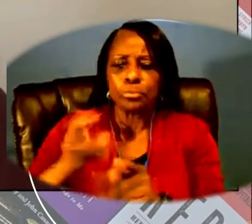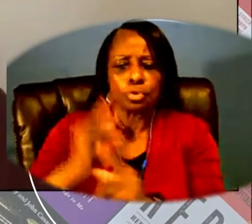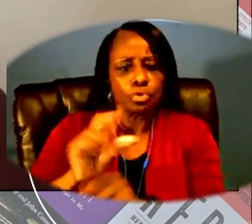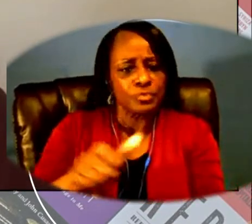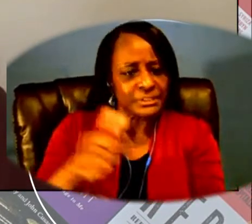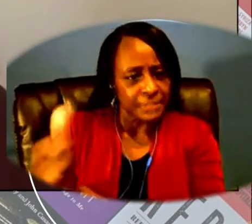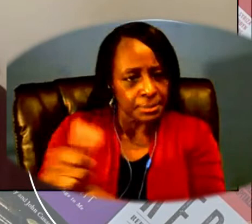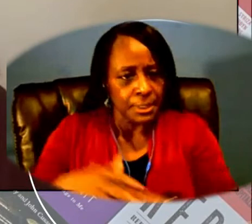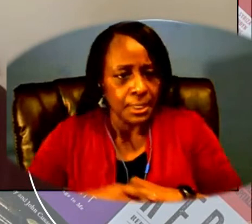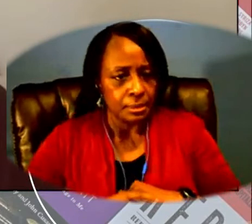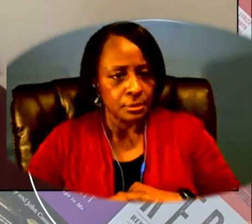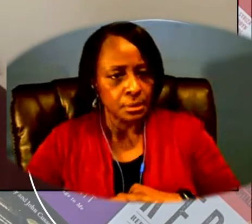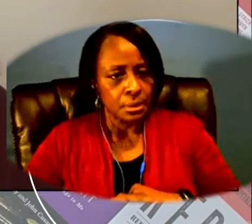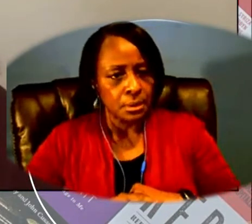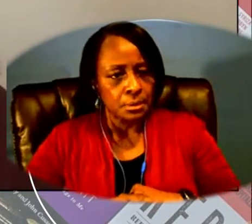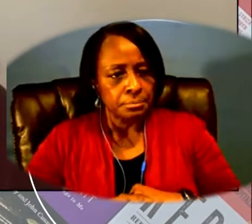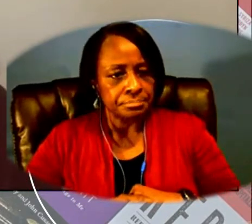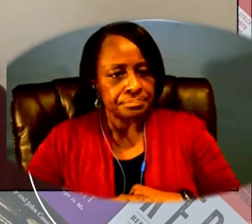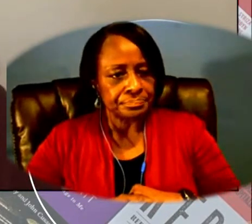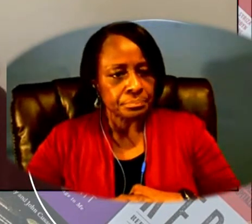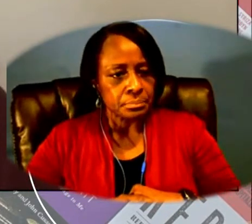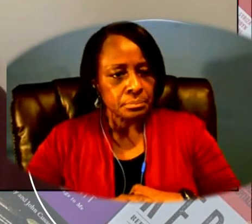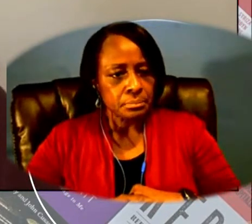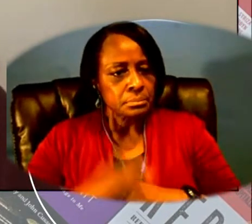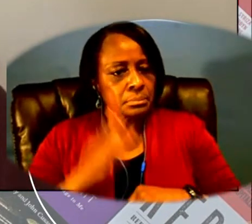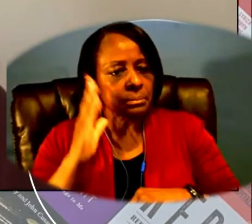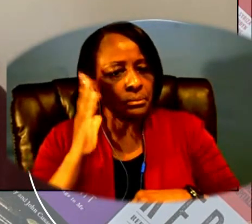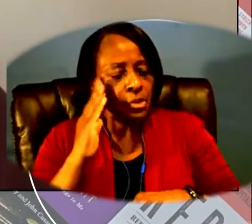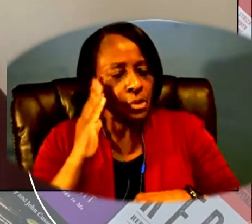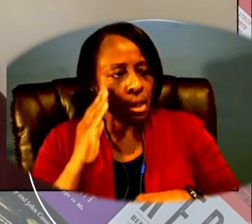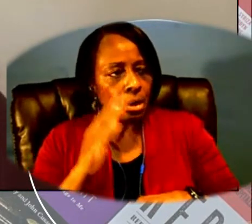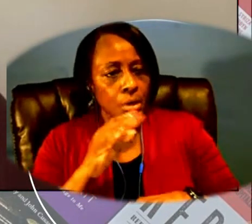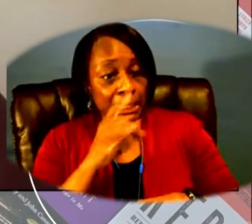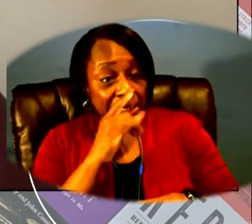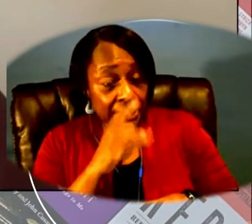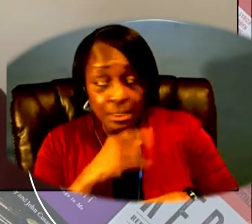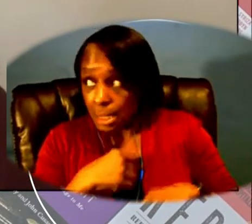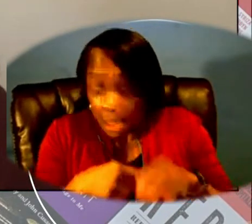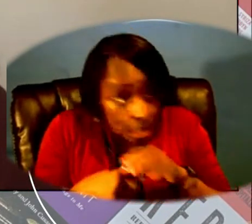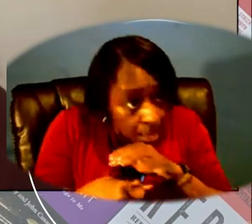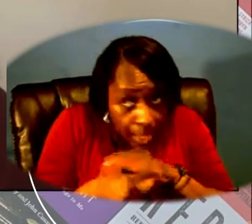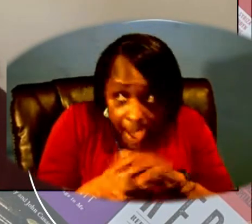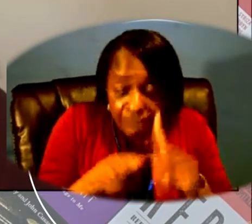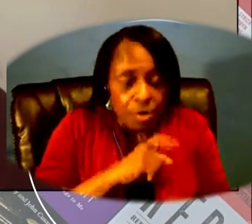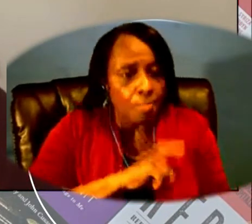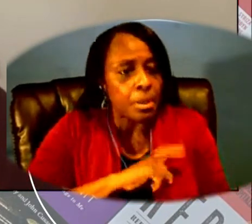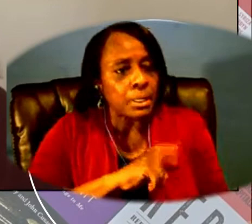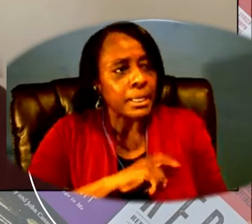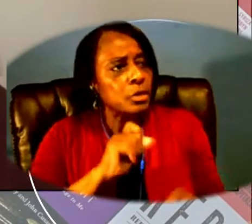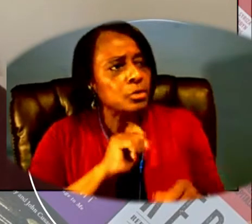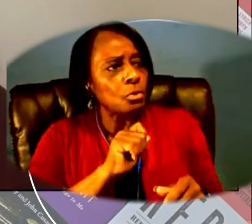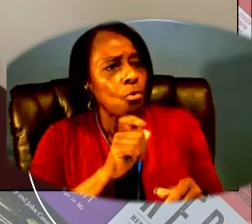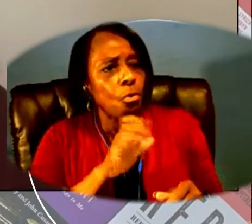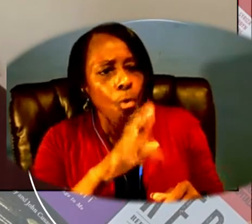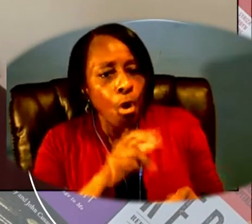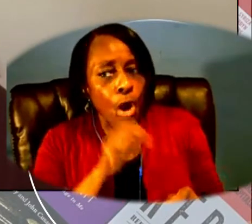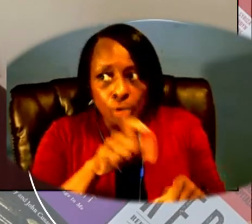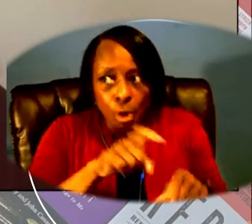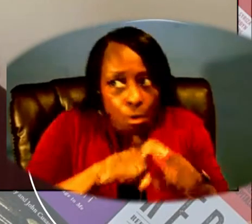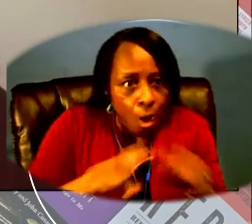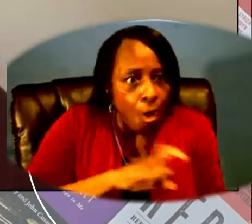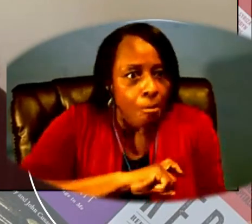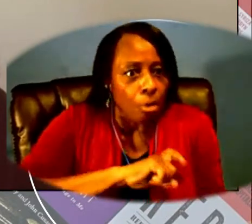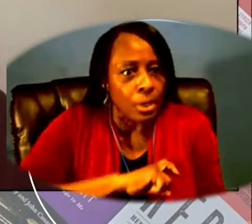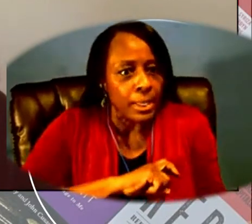didn't learn hide from the police or don't call the police. They shouldn't have to learn that. They should have to